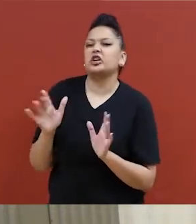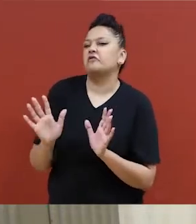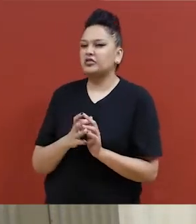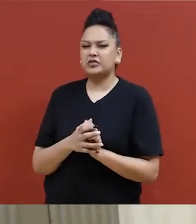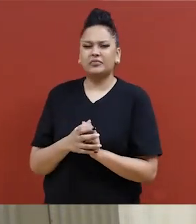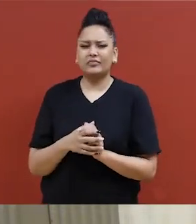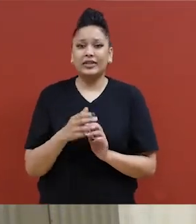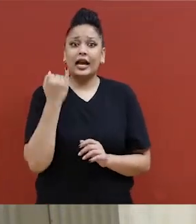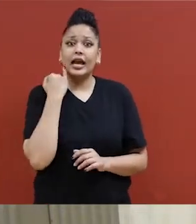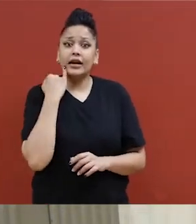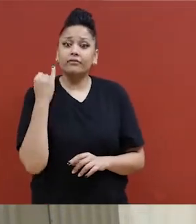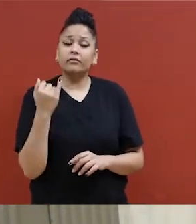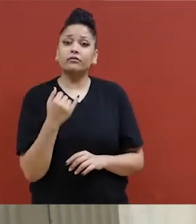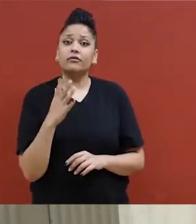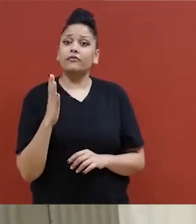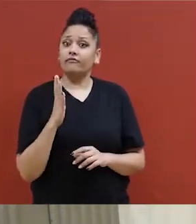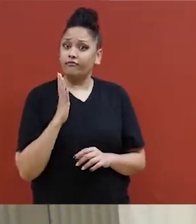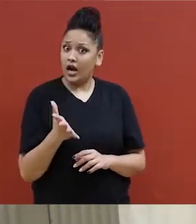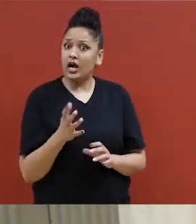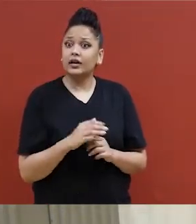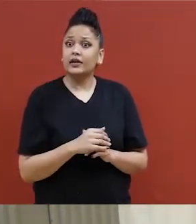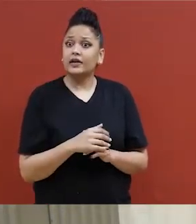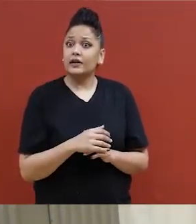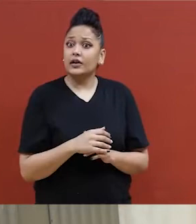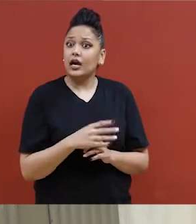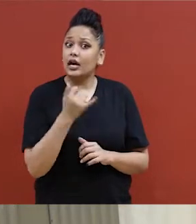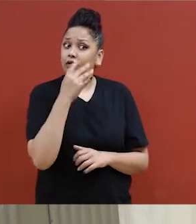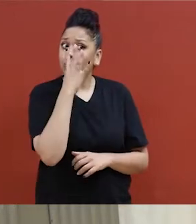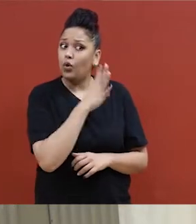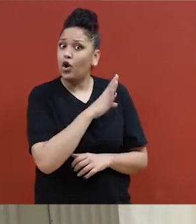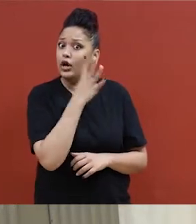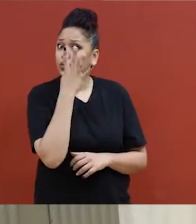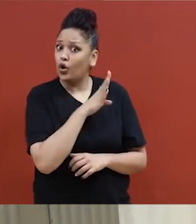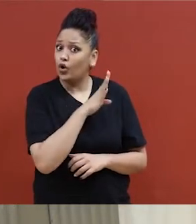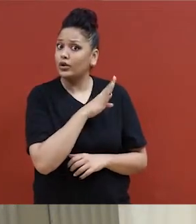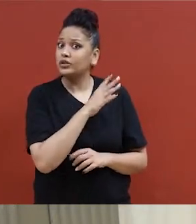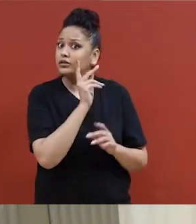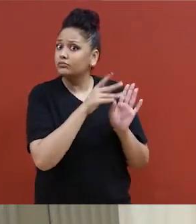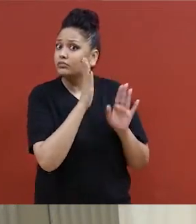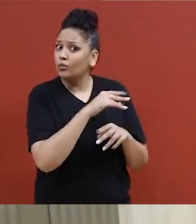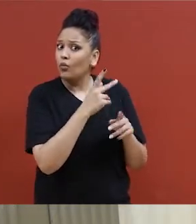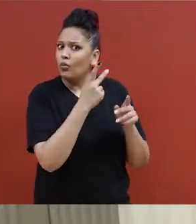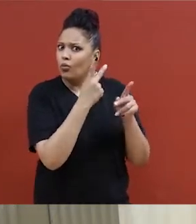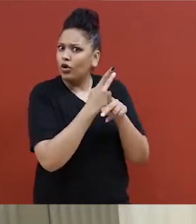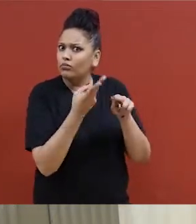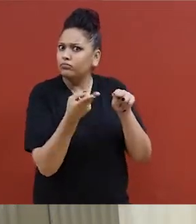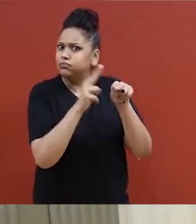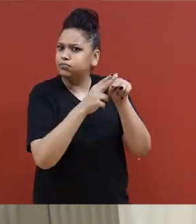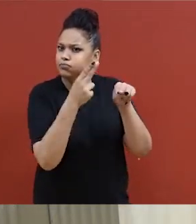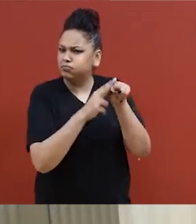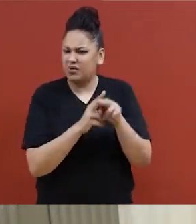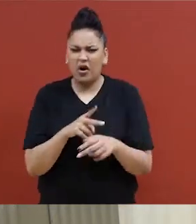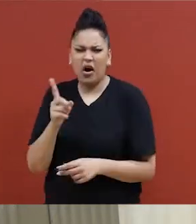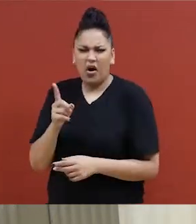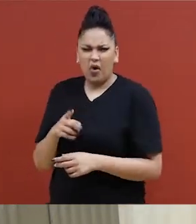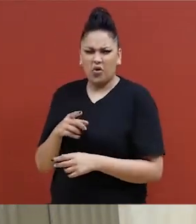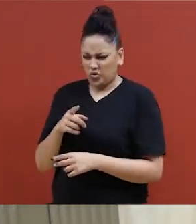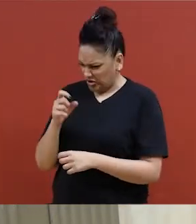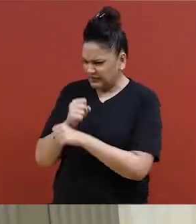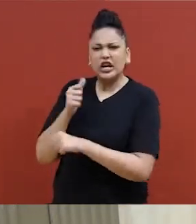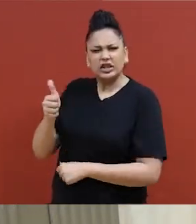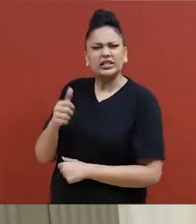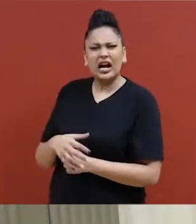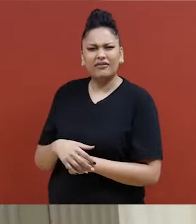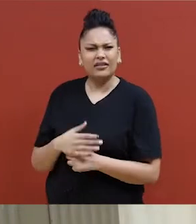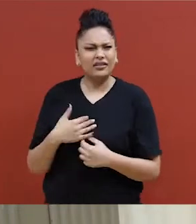that person escalates with us, well, you should learn to speak up for yourself, right? So we're damned if we do and damned